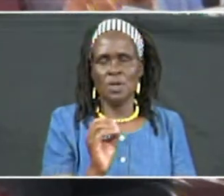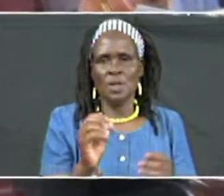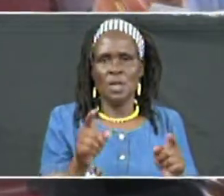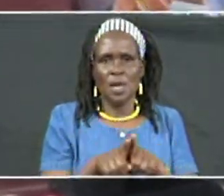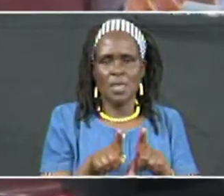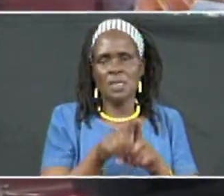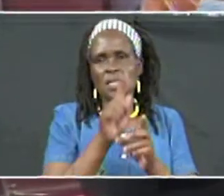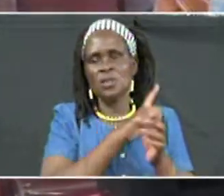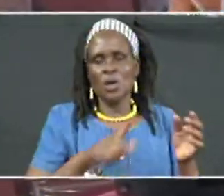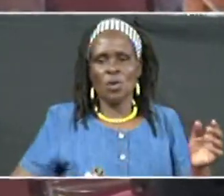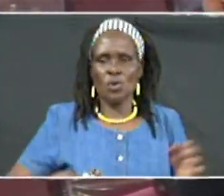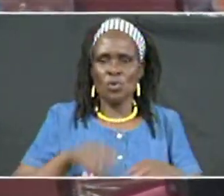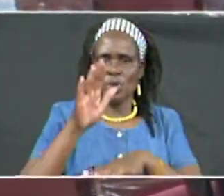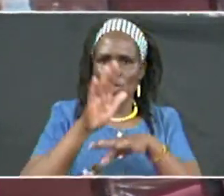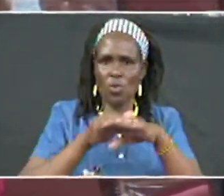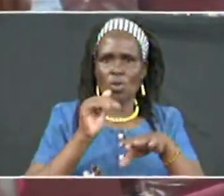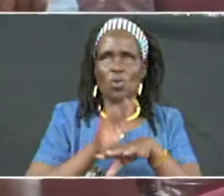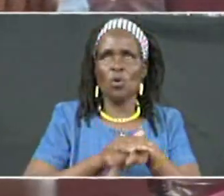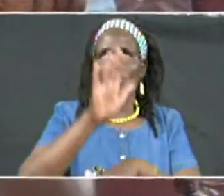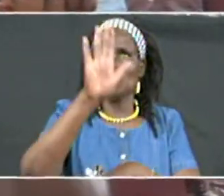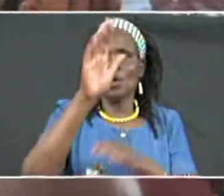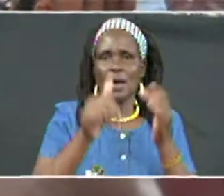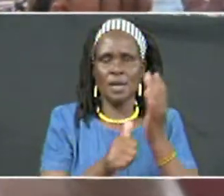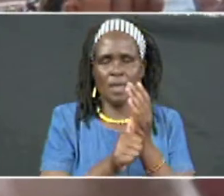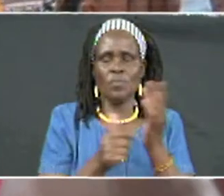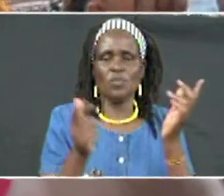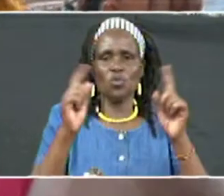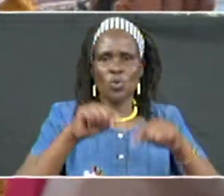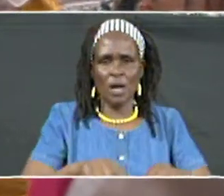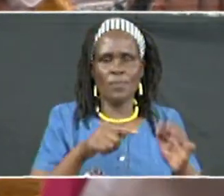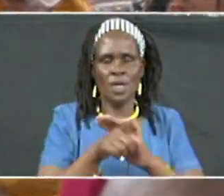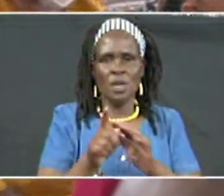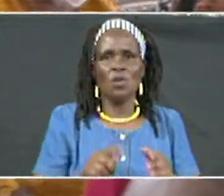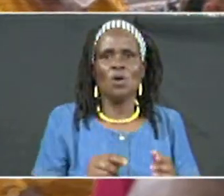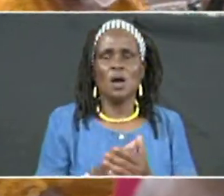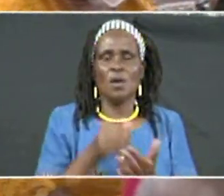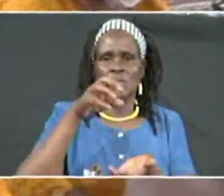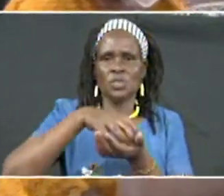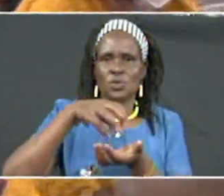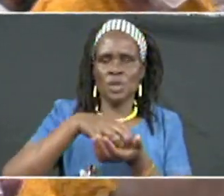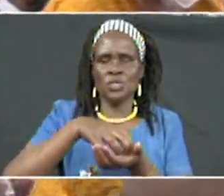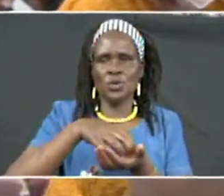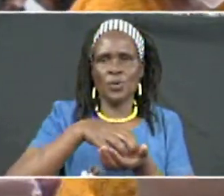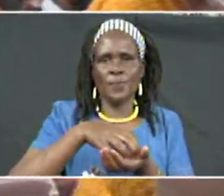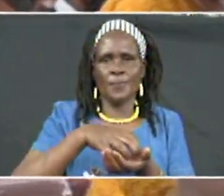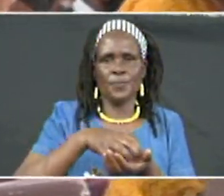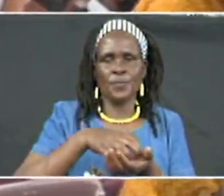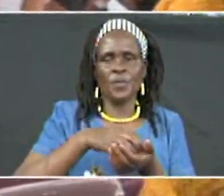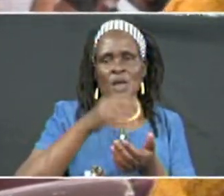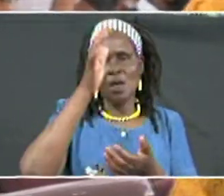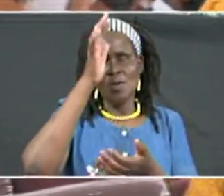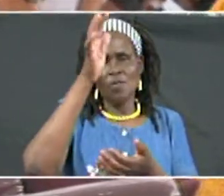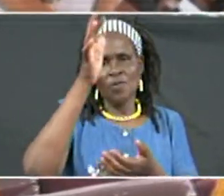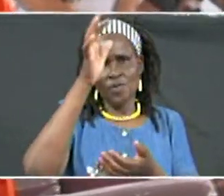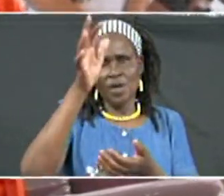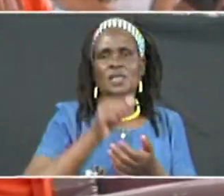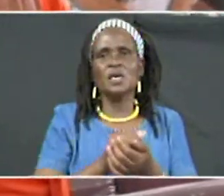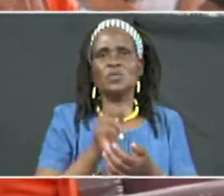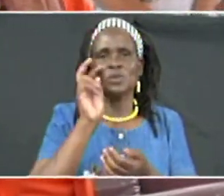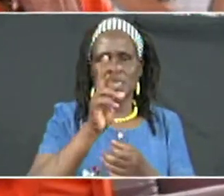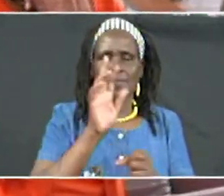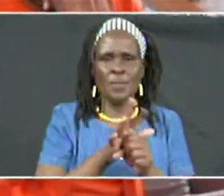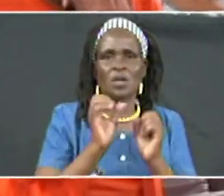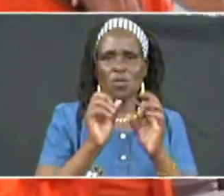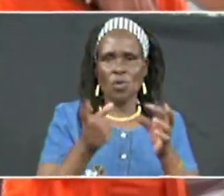upon your name to come into our situations. Father, you see many of us that are standing